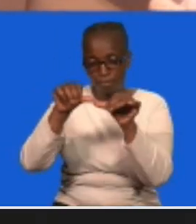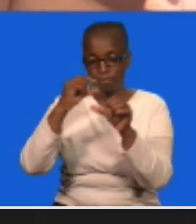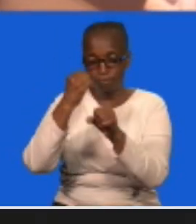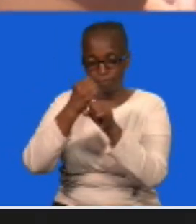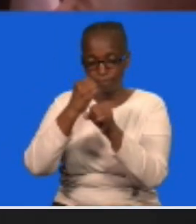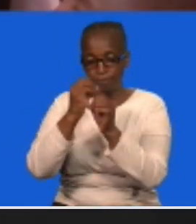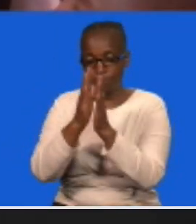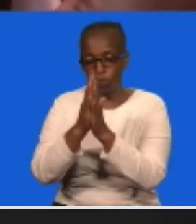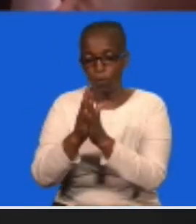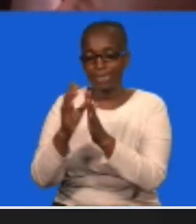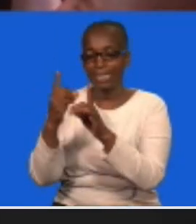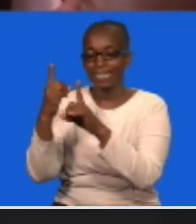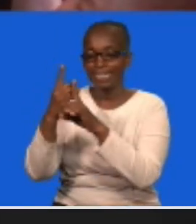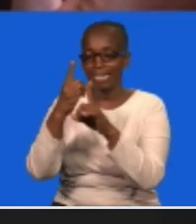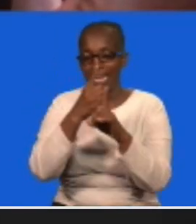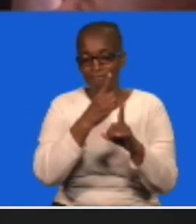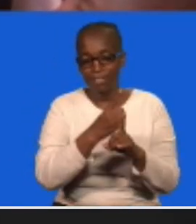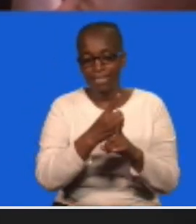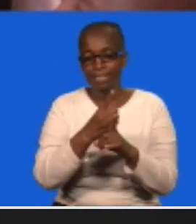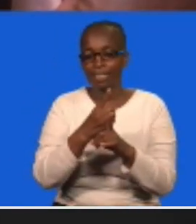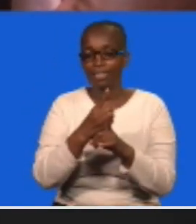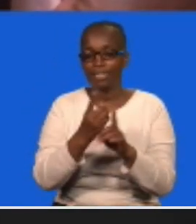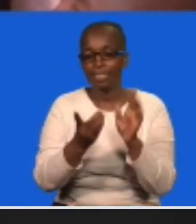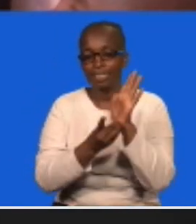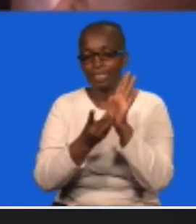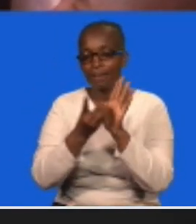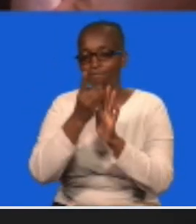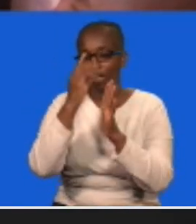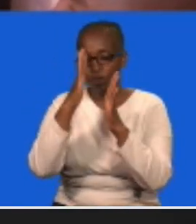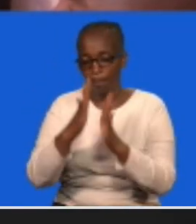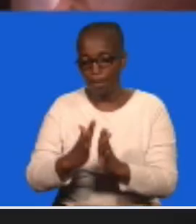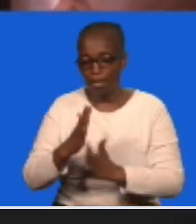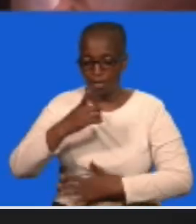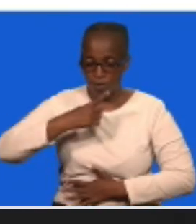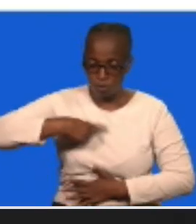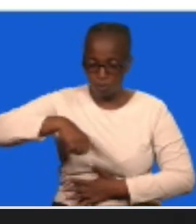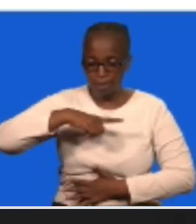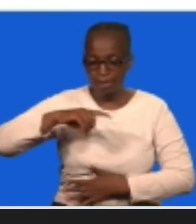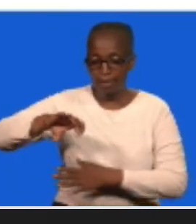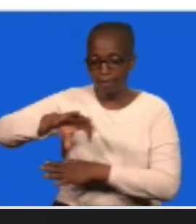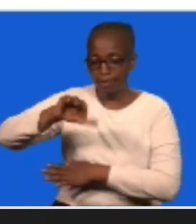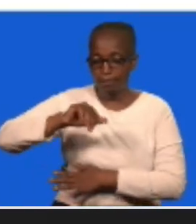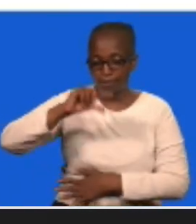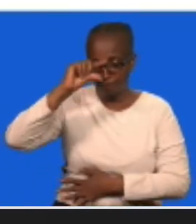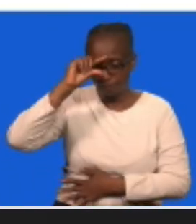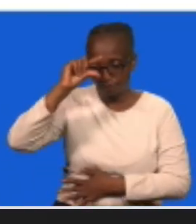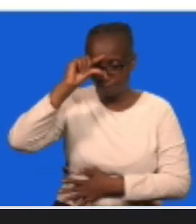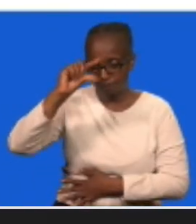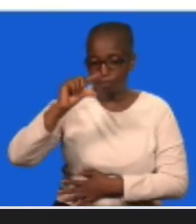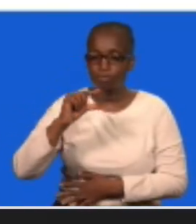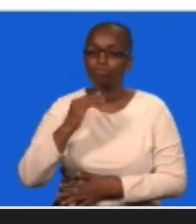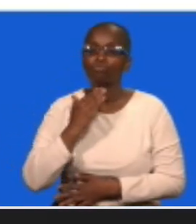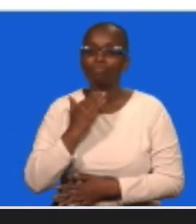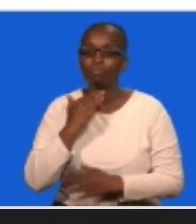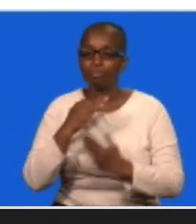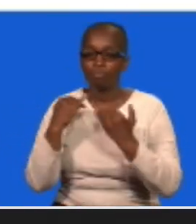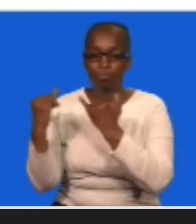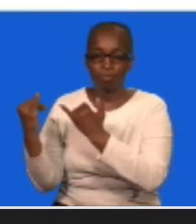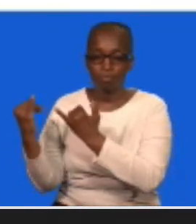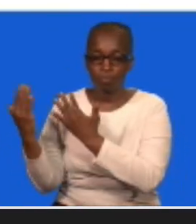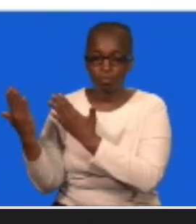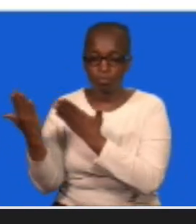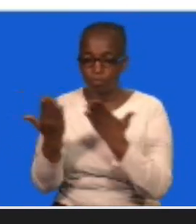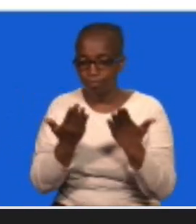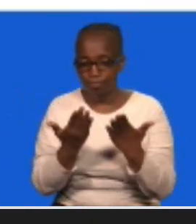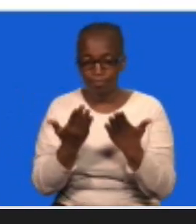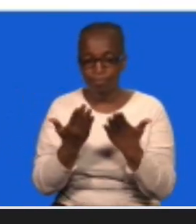itazidi kushirikiana na wafadhili mbalimbali kuhakikisha wakazi wa kaunti hii wananufaika. As a county government, we